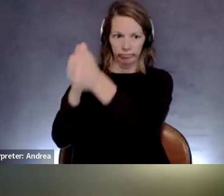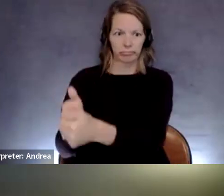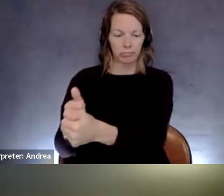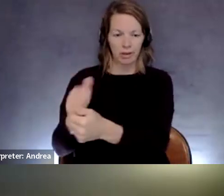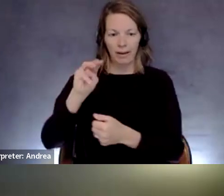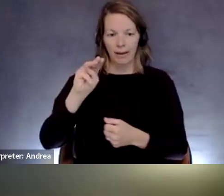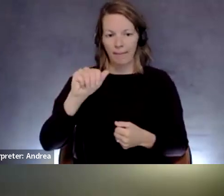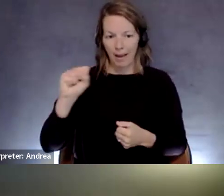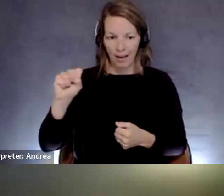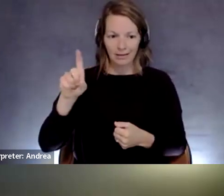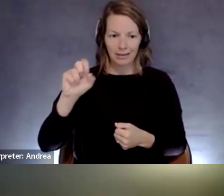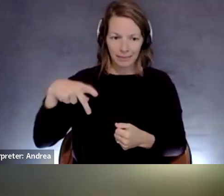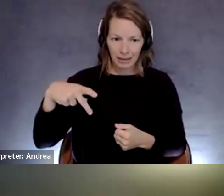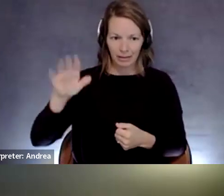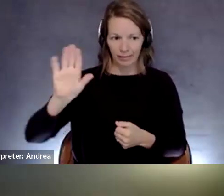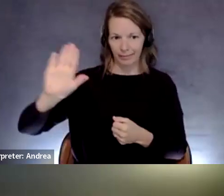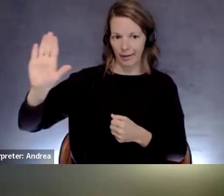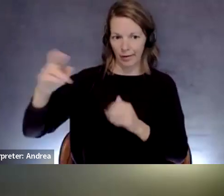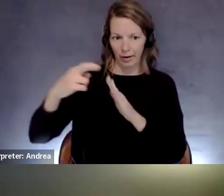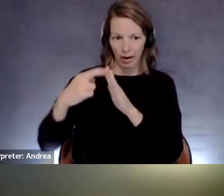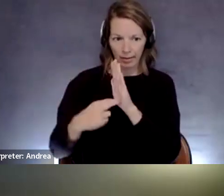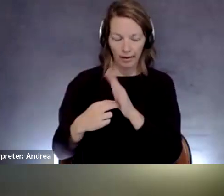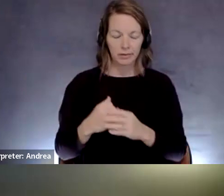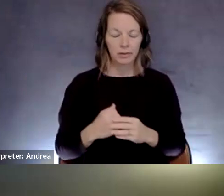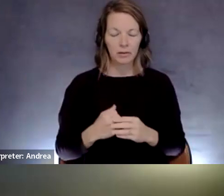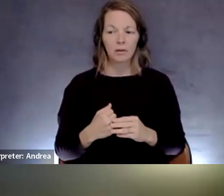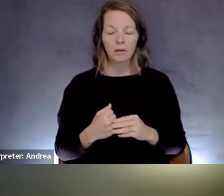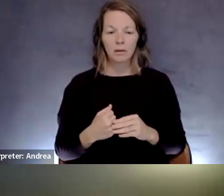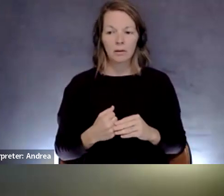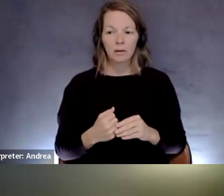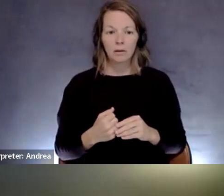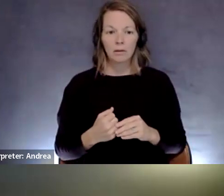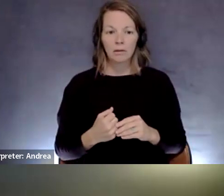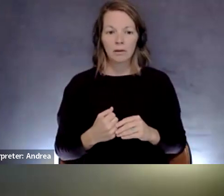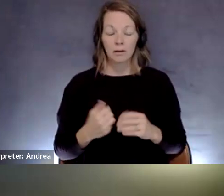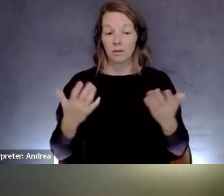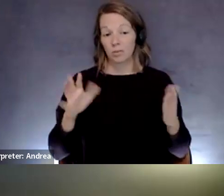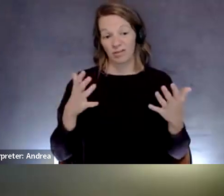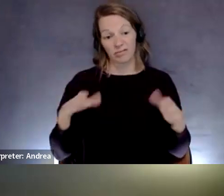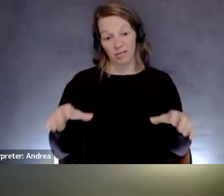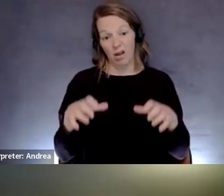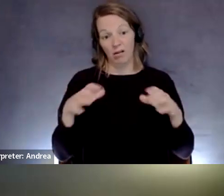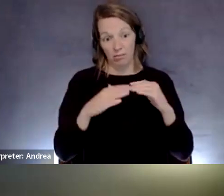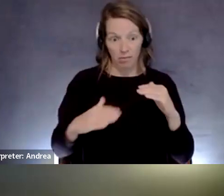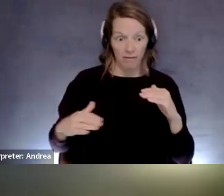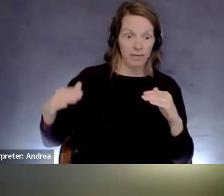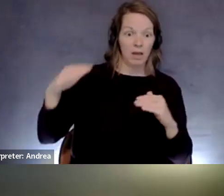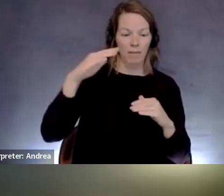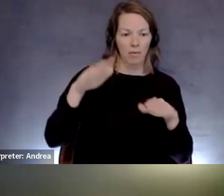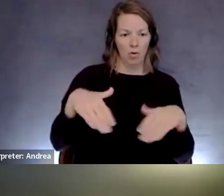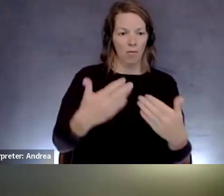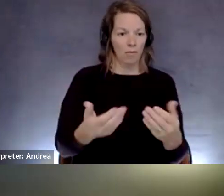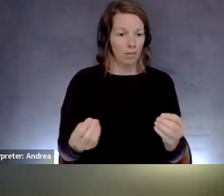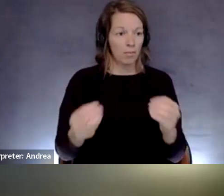Mass DEP guidelines. You know, we've gone above and beyond, I think, by offering